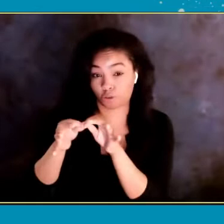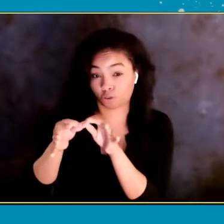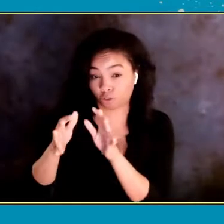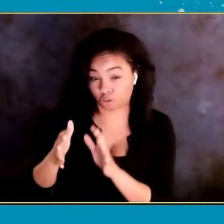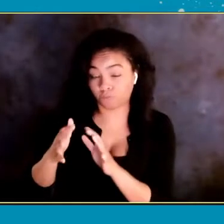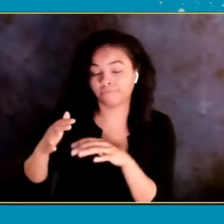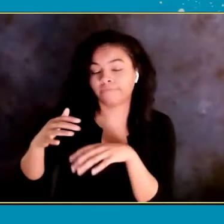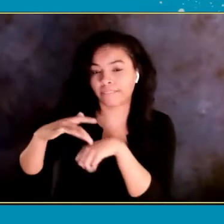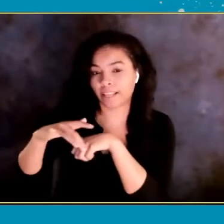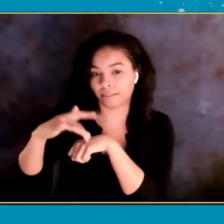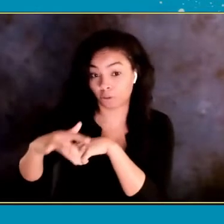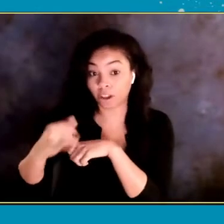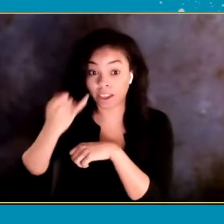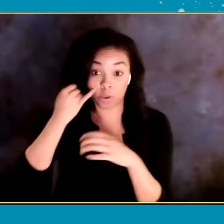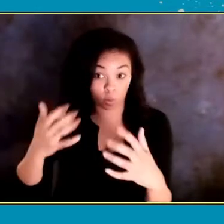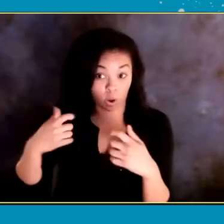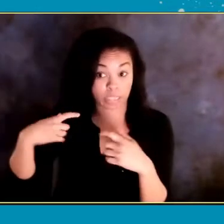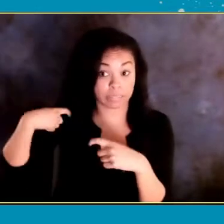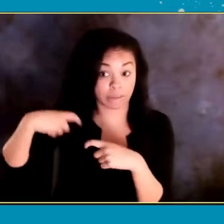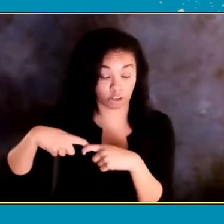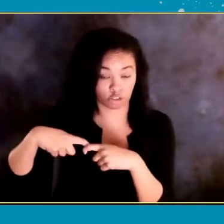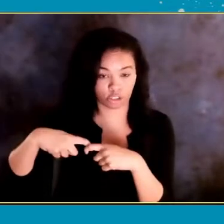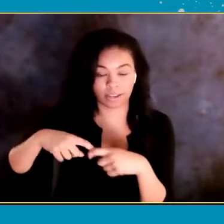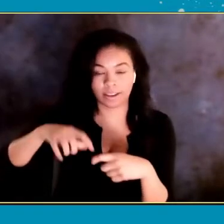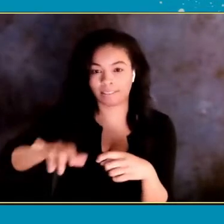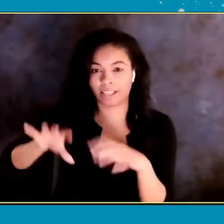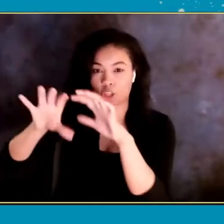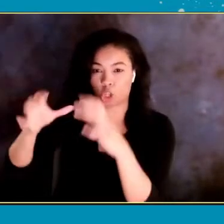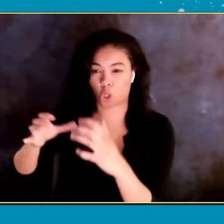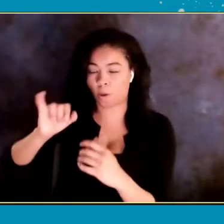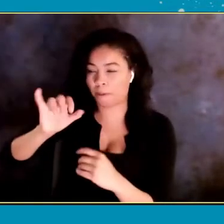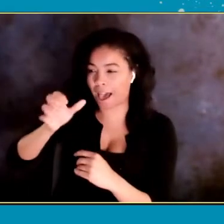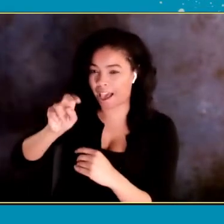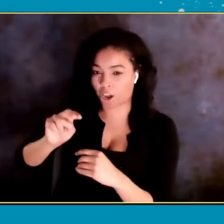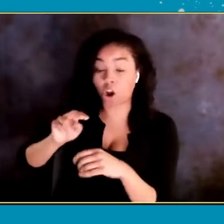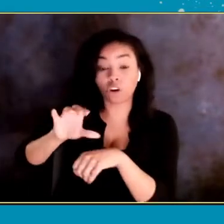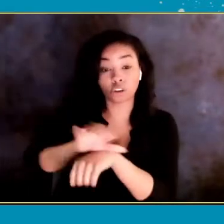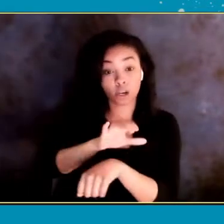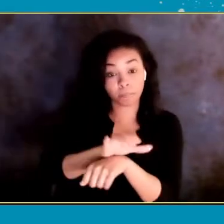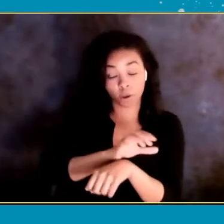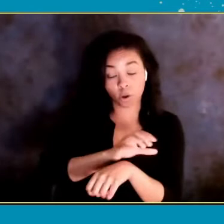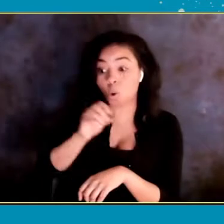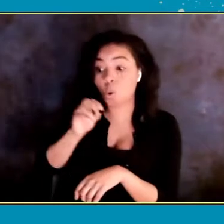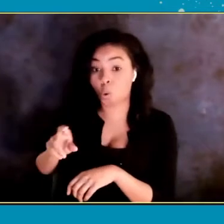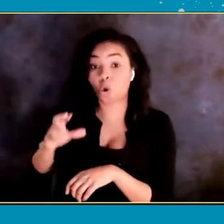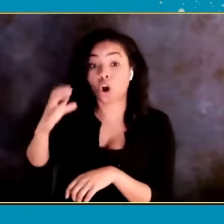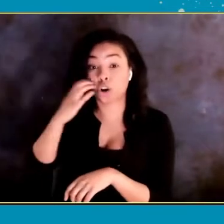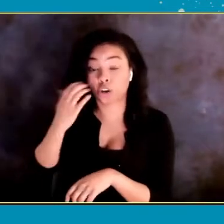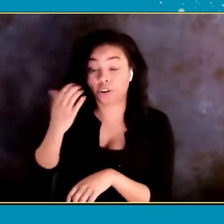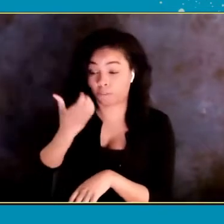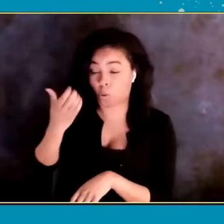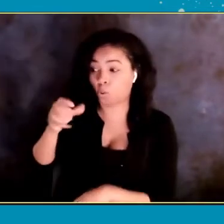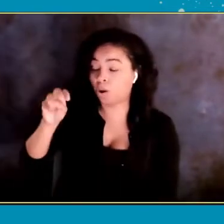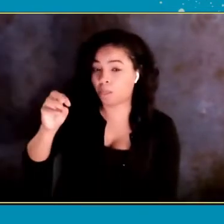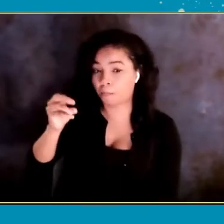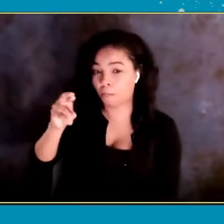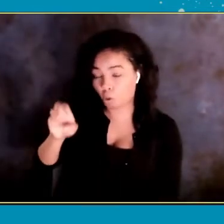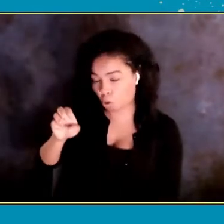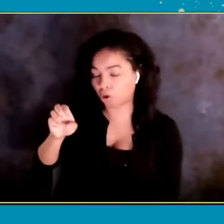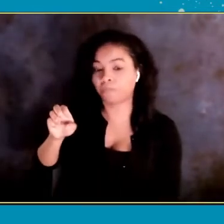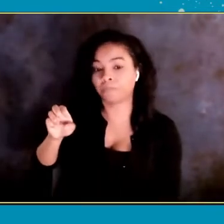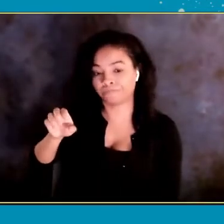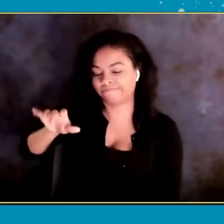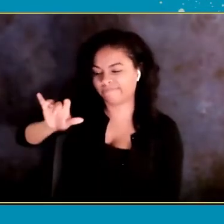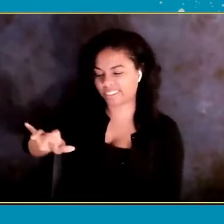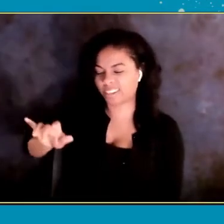the Spanish interpretation, please select the globe icon on your computer or the more or three dots icon on your tablet or